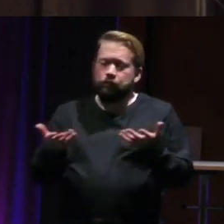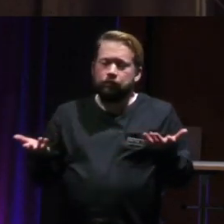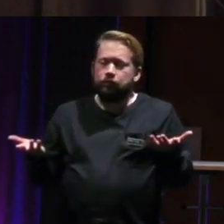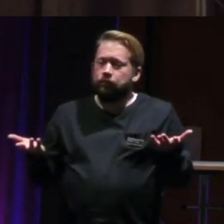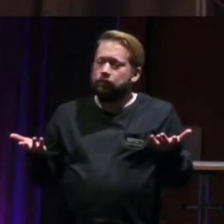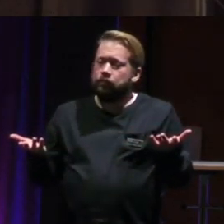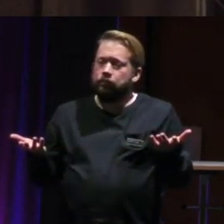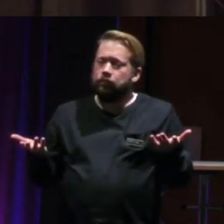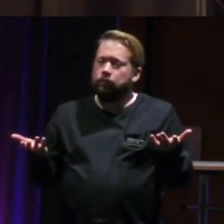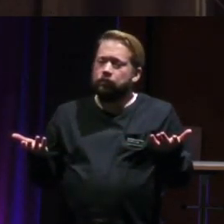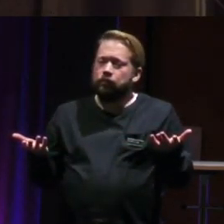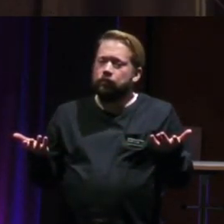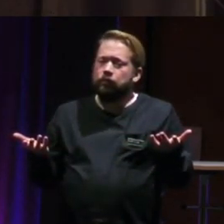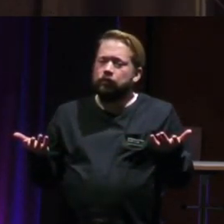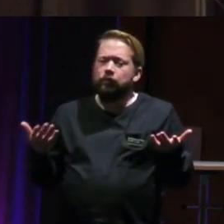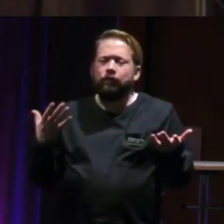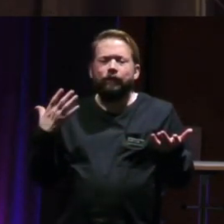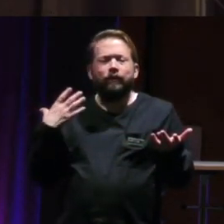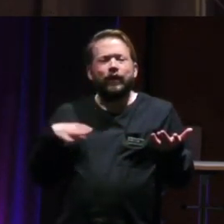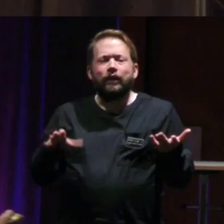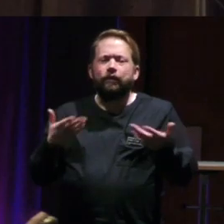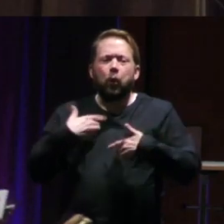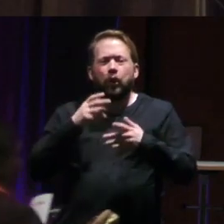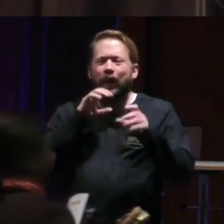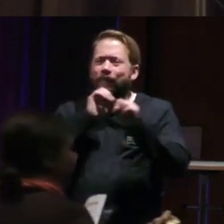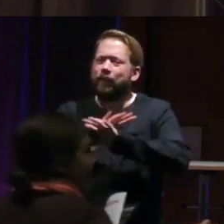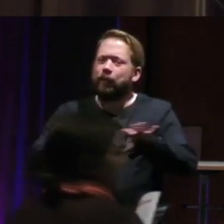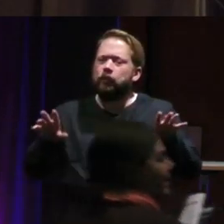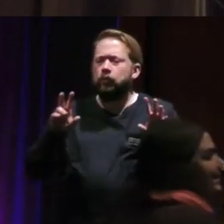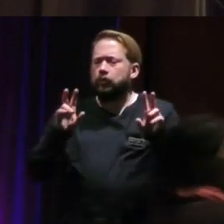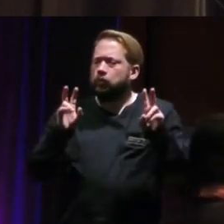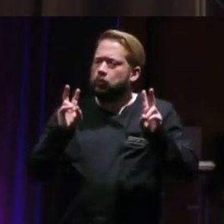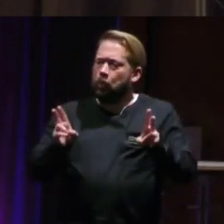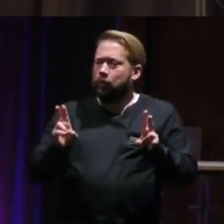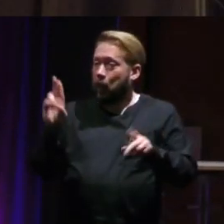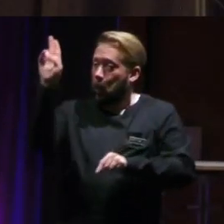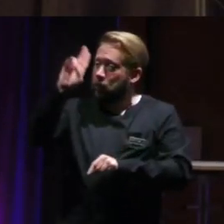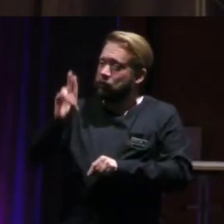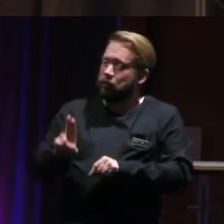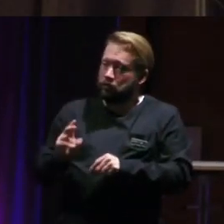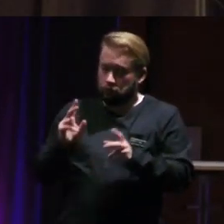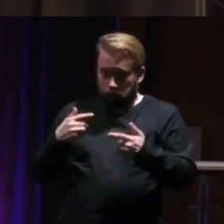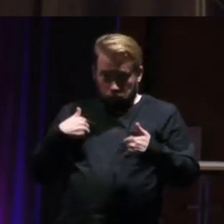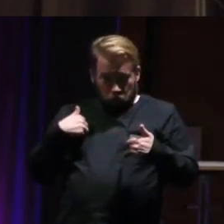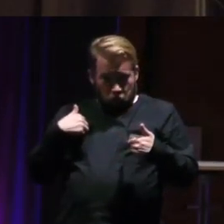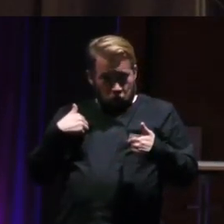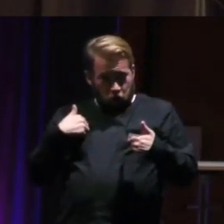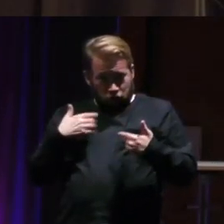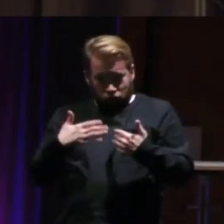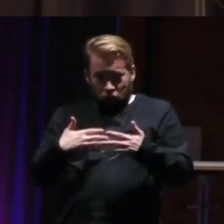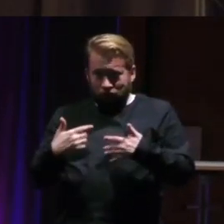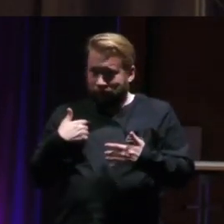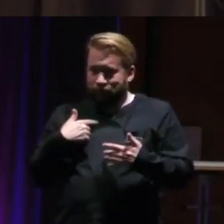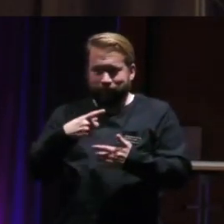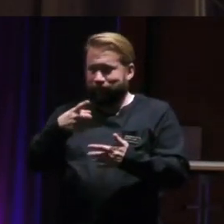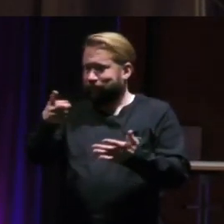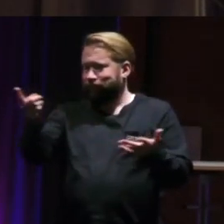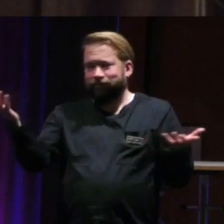that kind of information and that kind of art anymore. That's what I thought 2 years